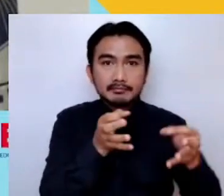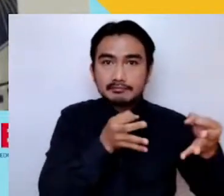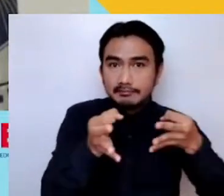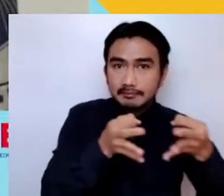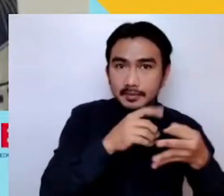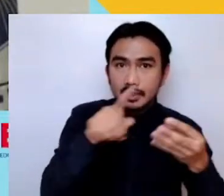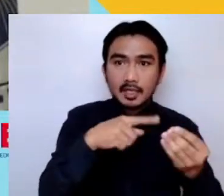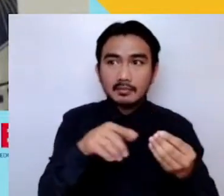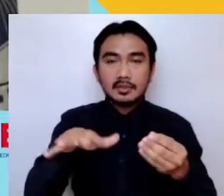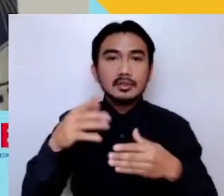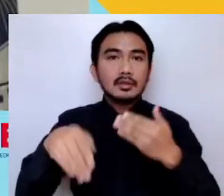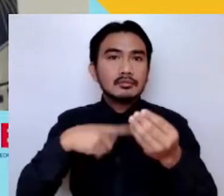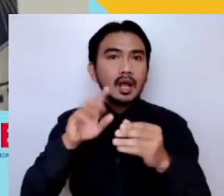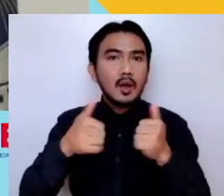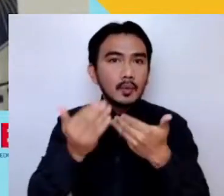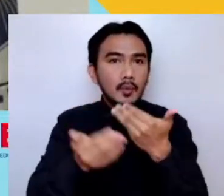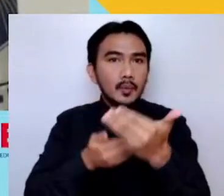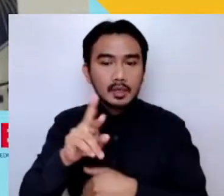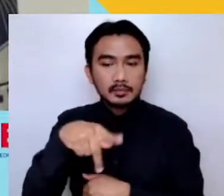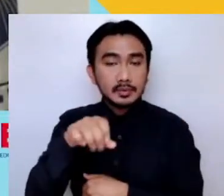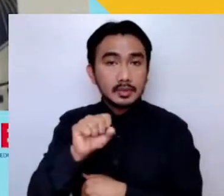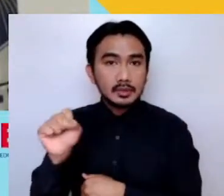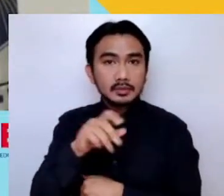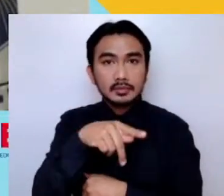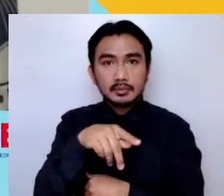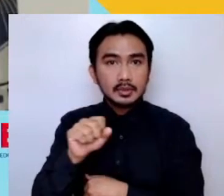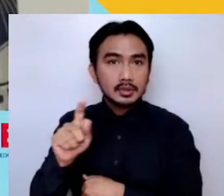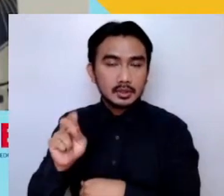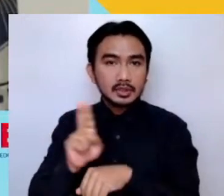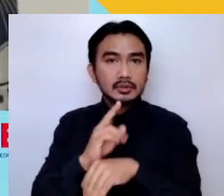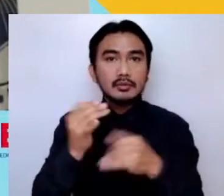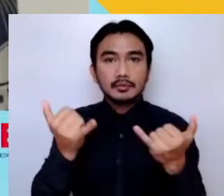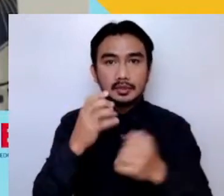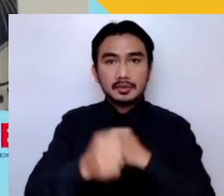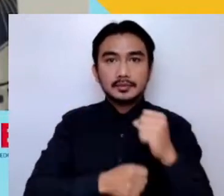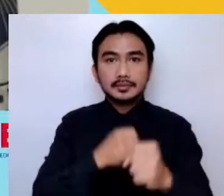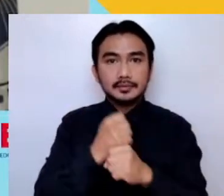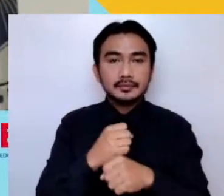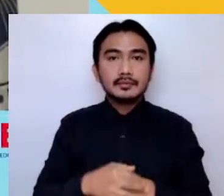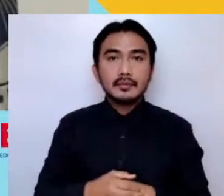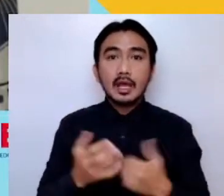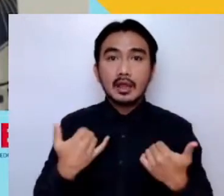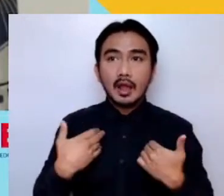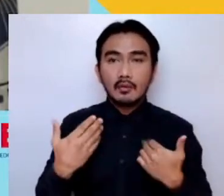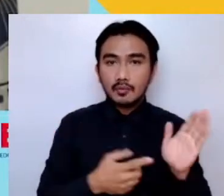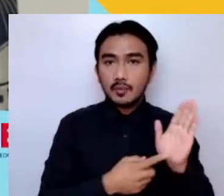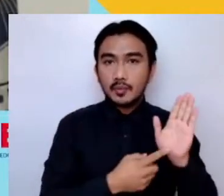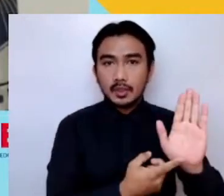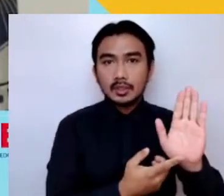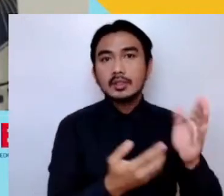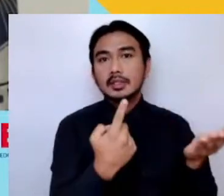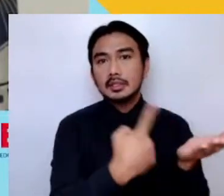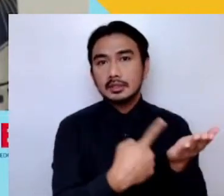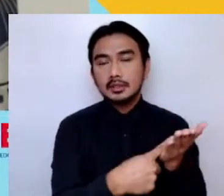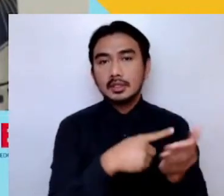processes of the RPMS-PPST for this school year. And they have presented and discussed the updates on